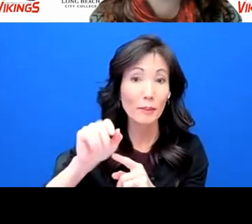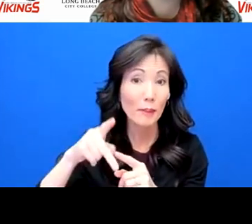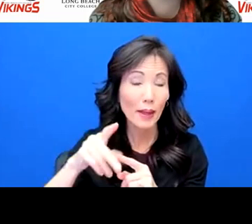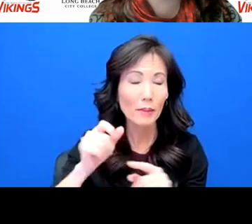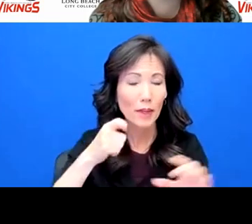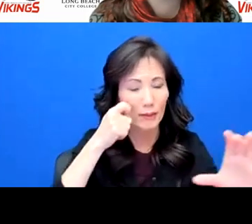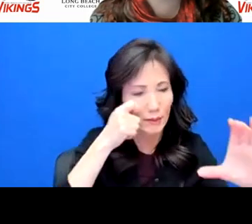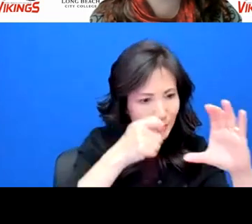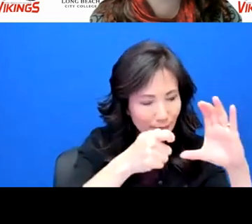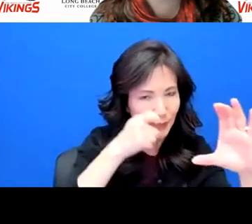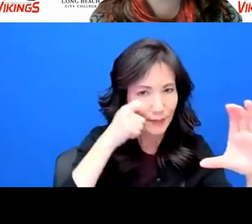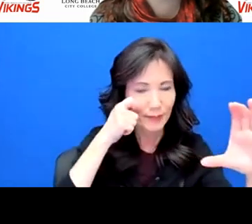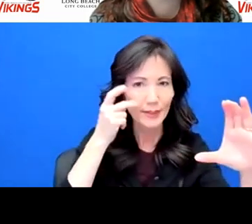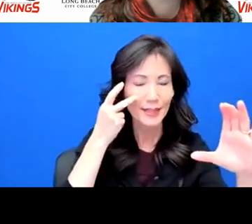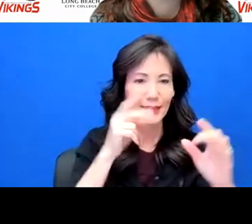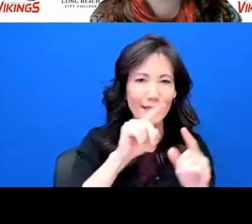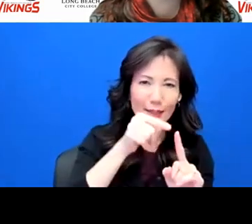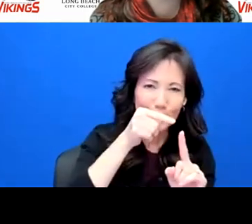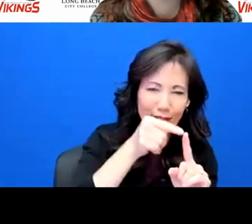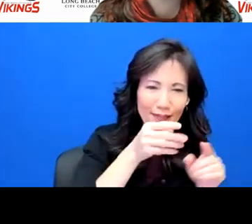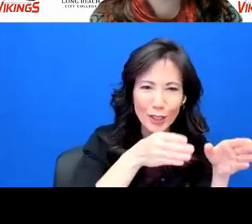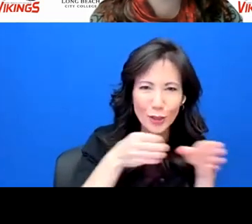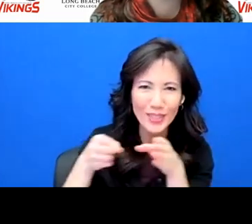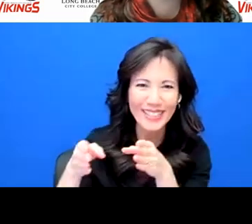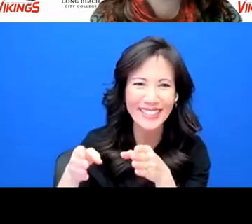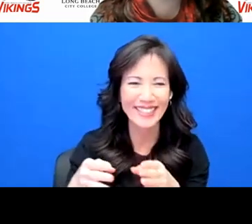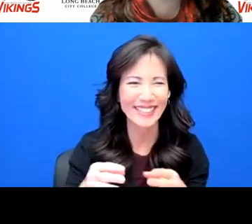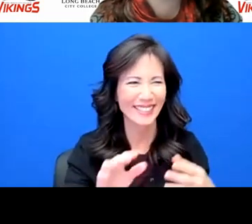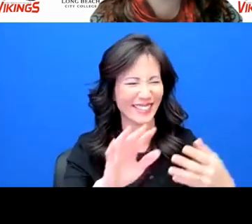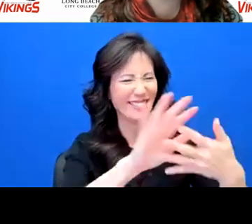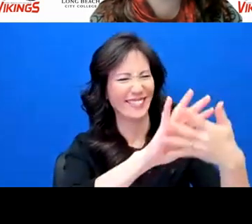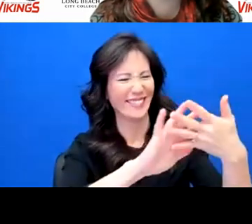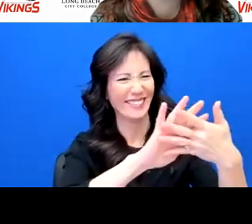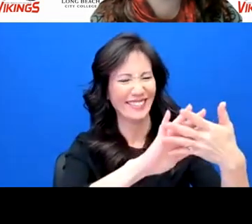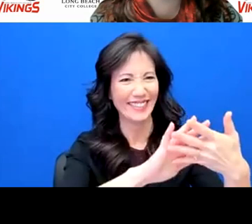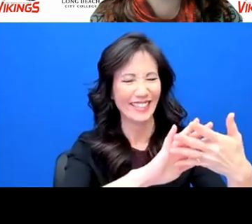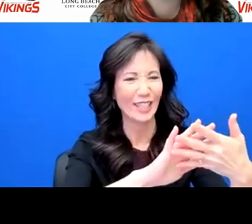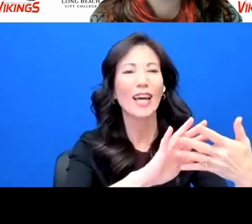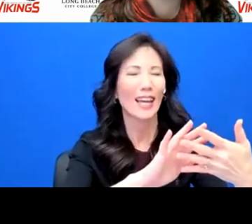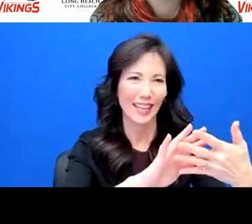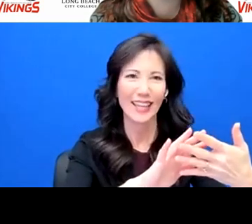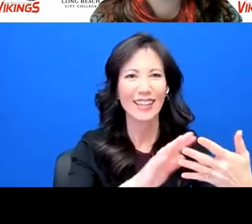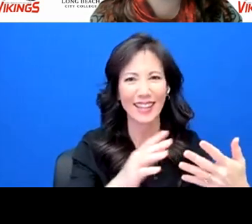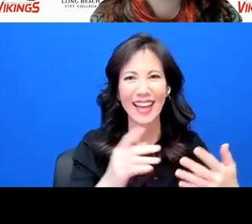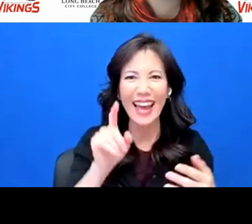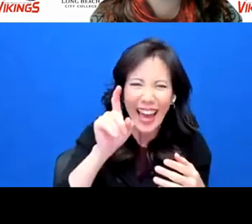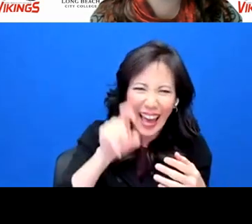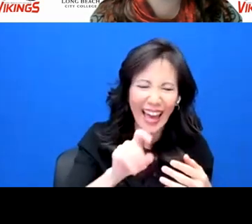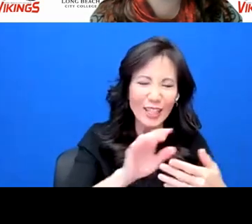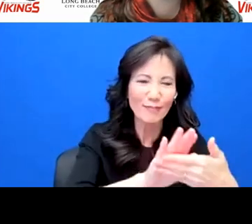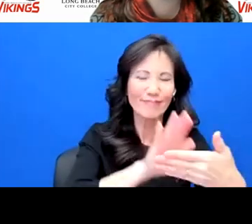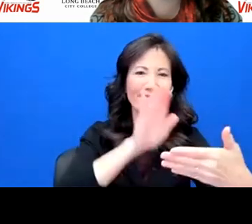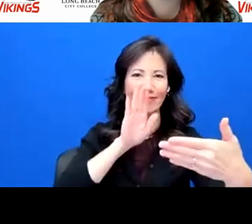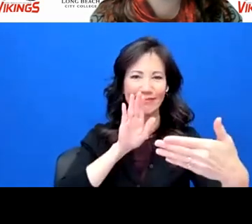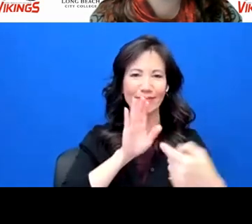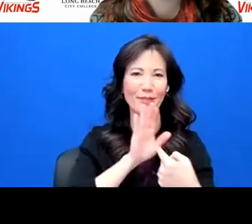specific streets because we know that your overlay, it has to be a little bit further away because of that island. So we'll